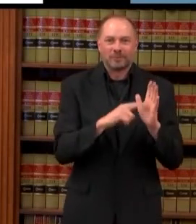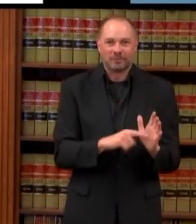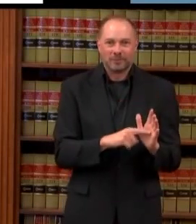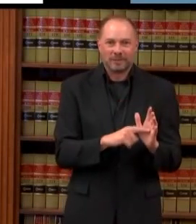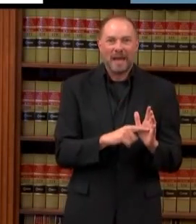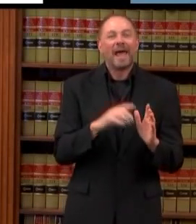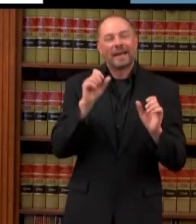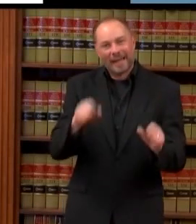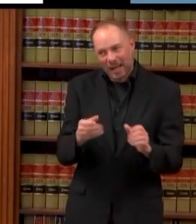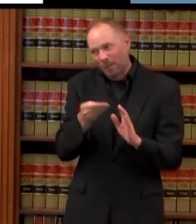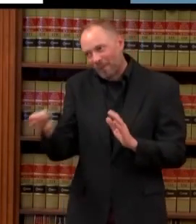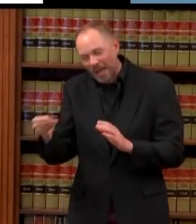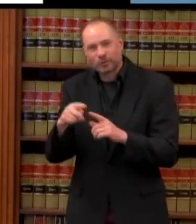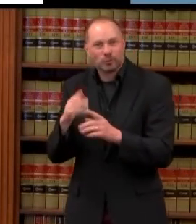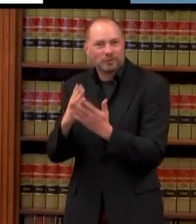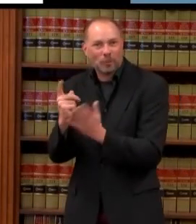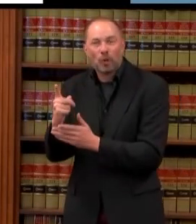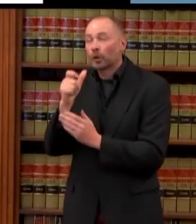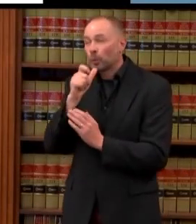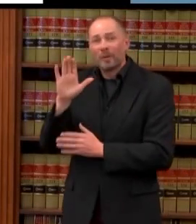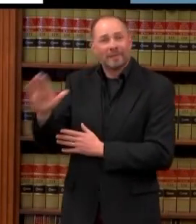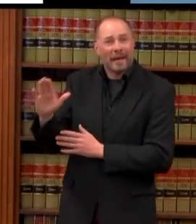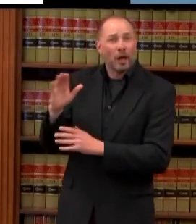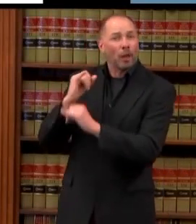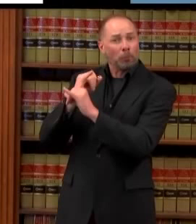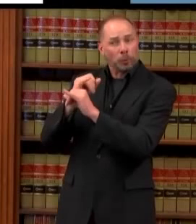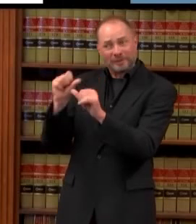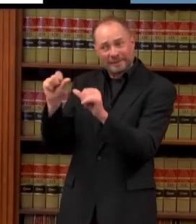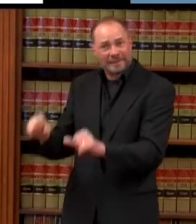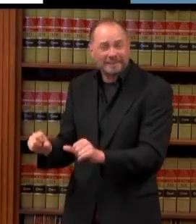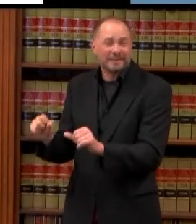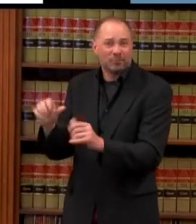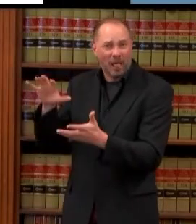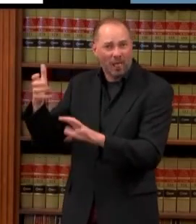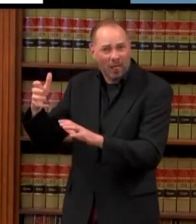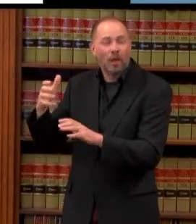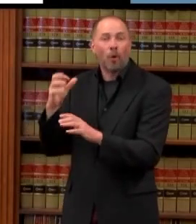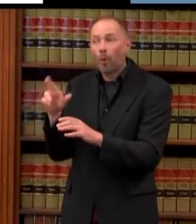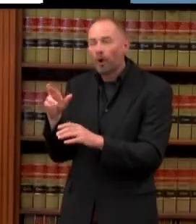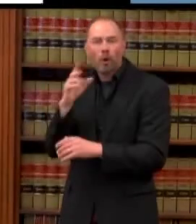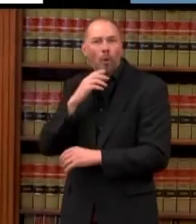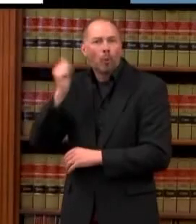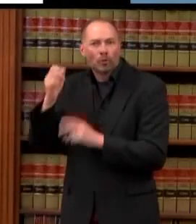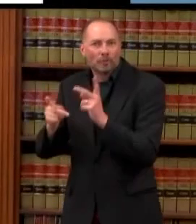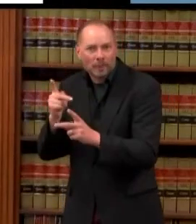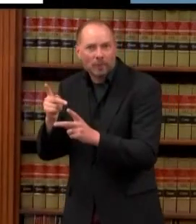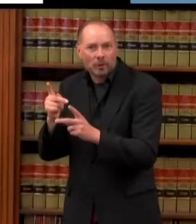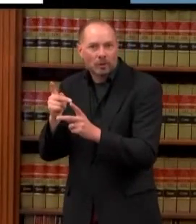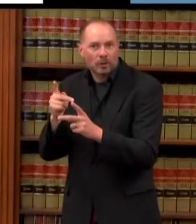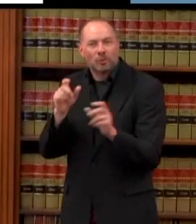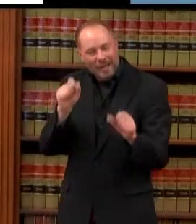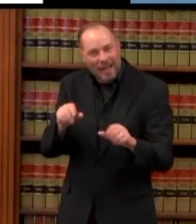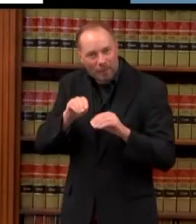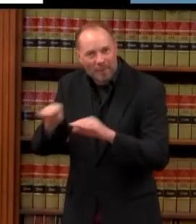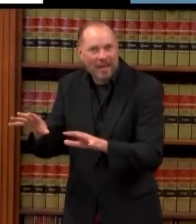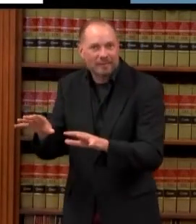well, someone who's immune compromised or older individuals. I want to just share some of the numbers here. You